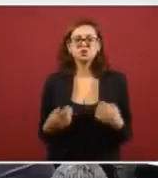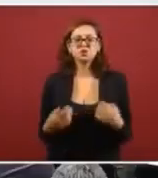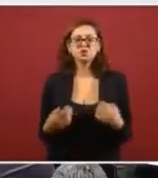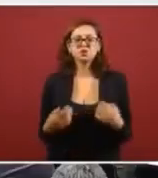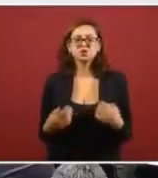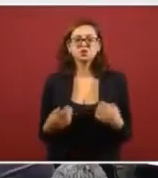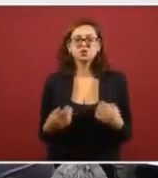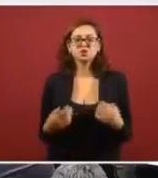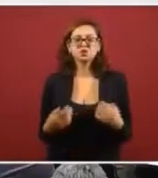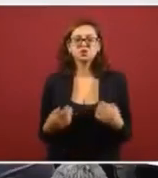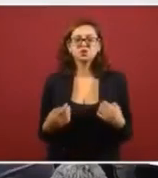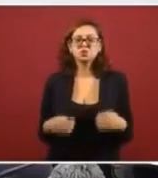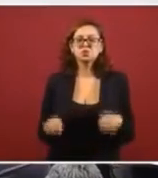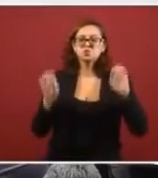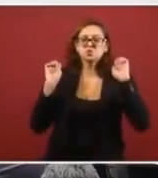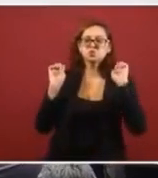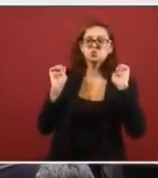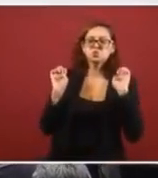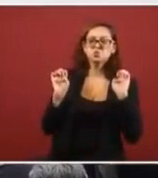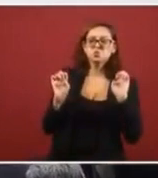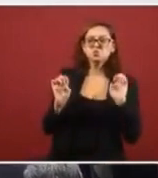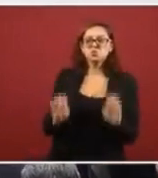the luxuries